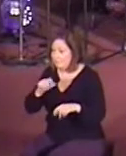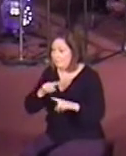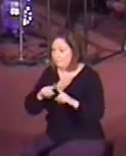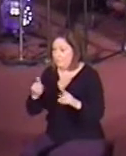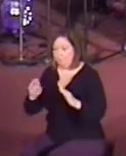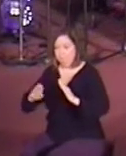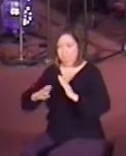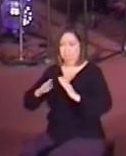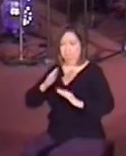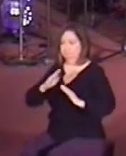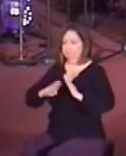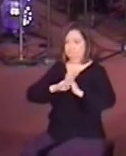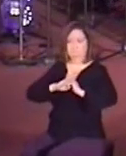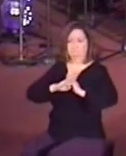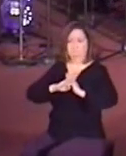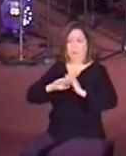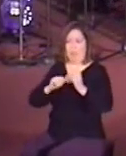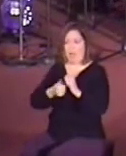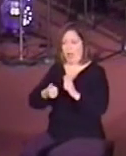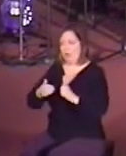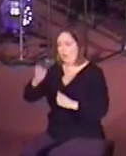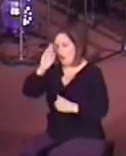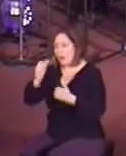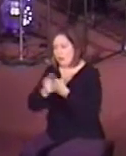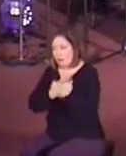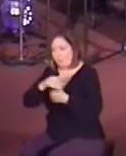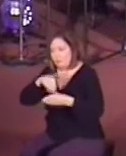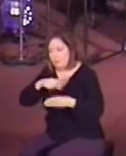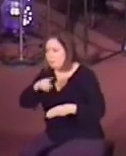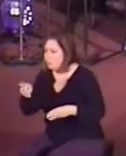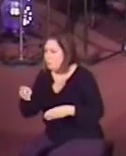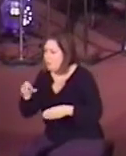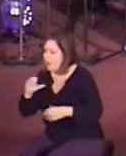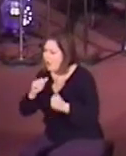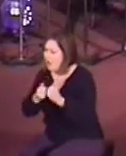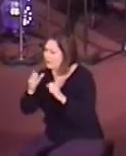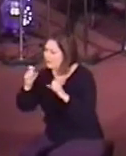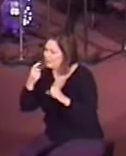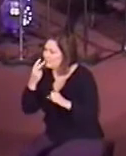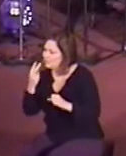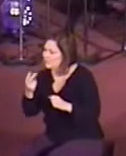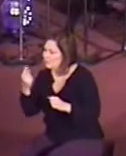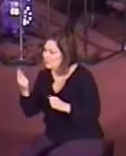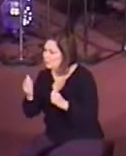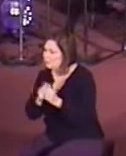how does the love of God abide in him? How can you see somebody in need